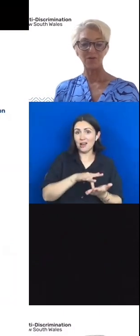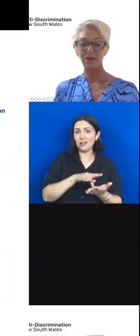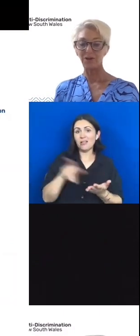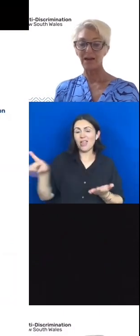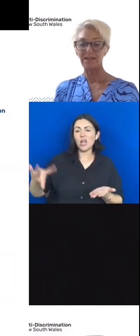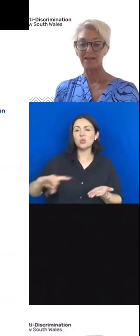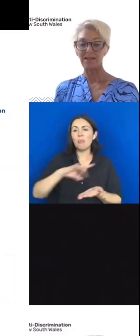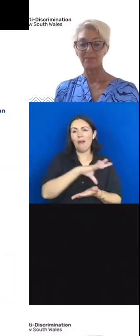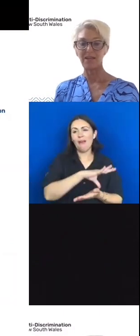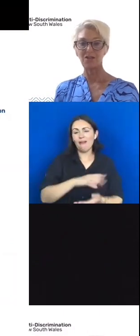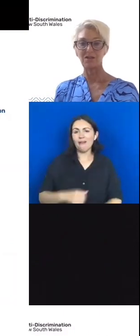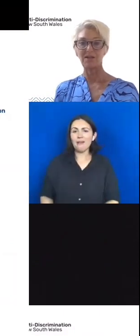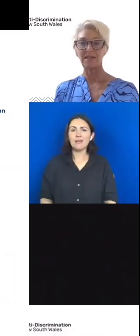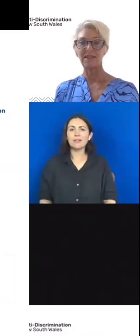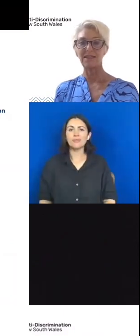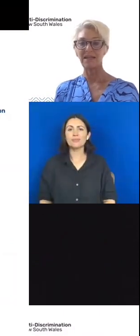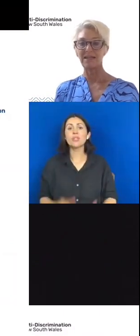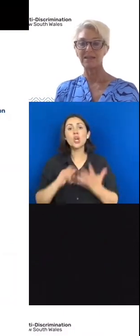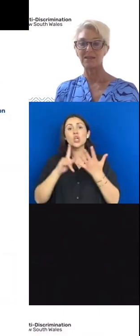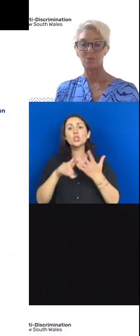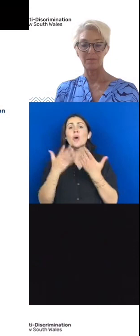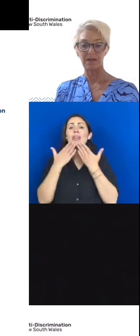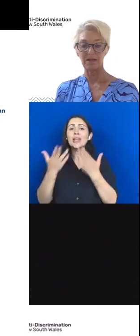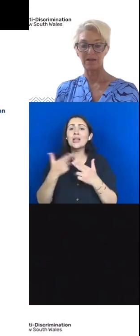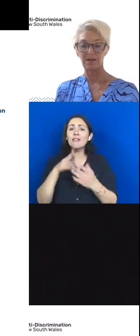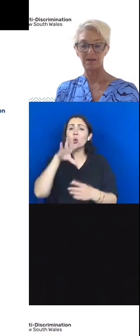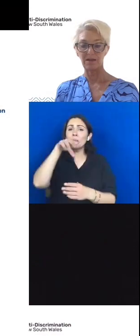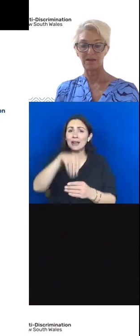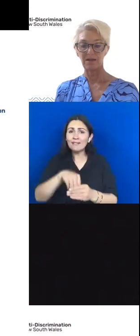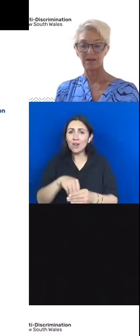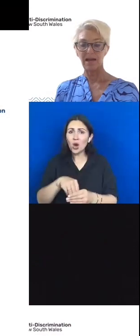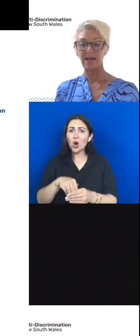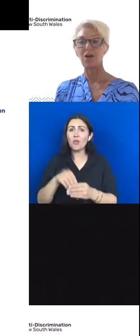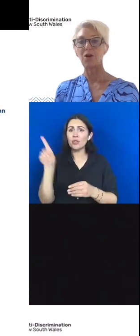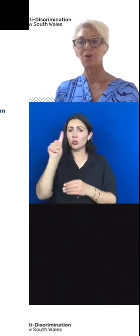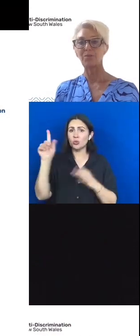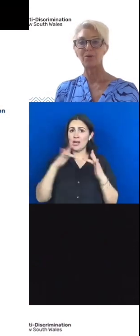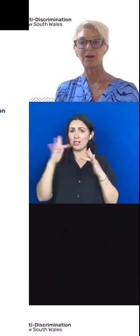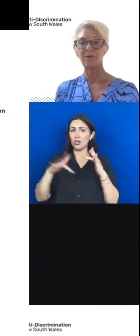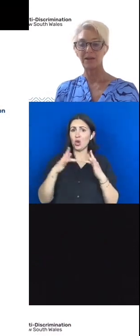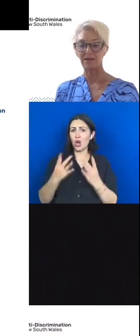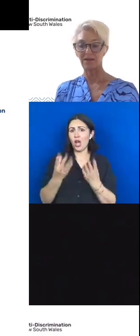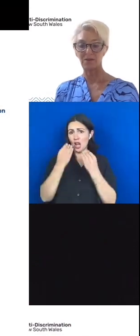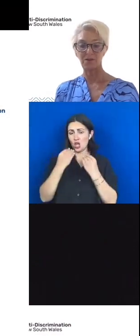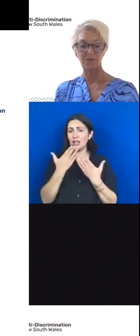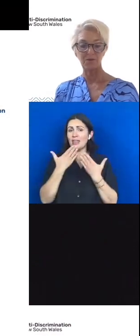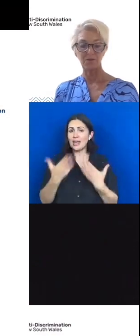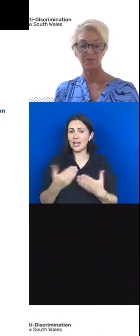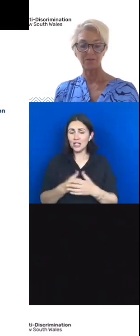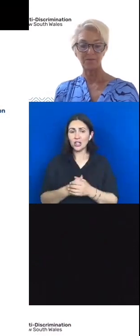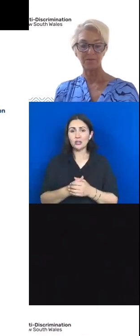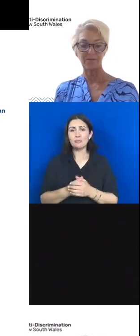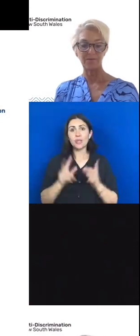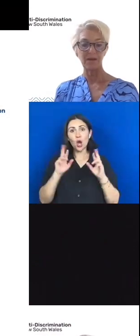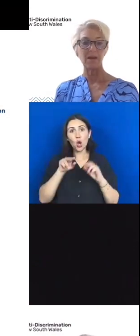Thank you for your participation in today's webinar, and I hope you have found it